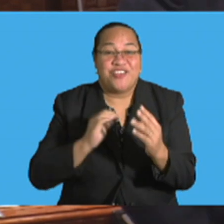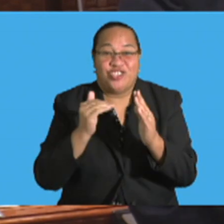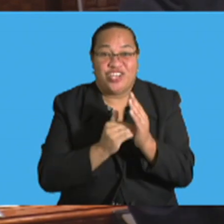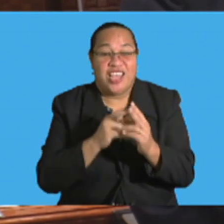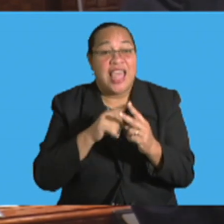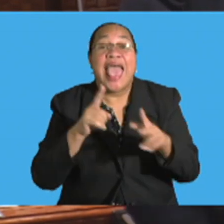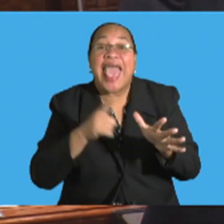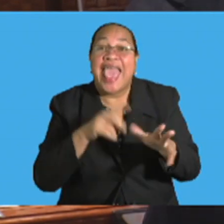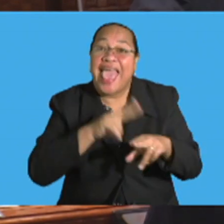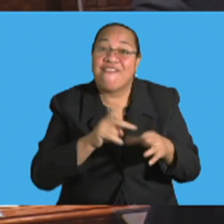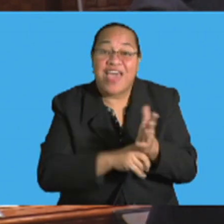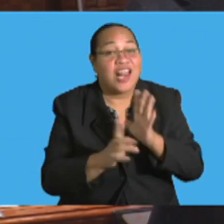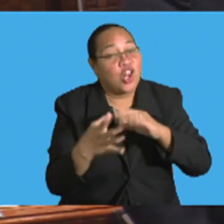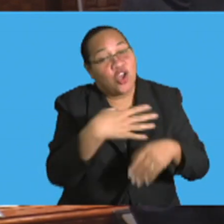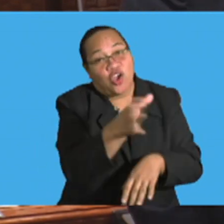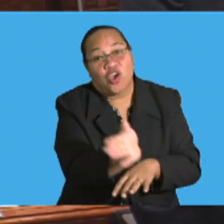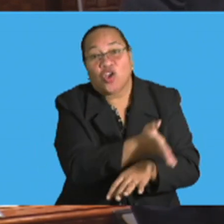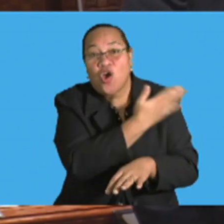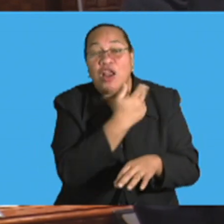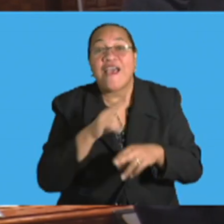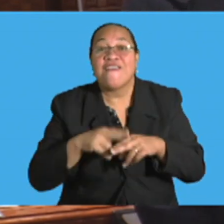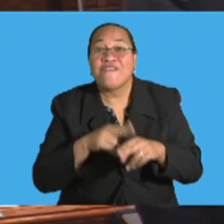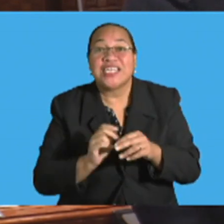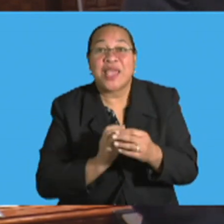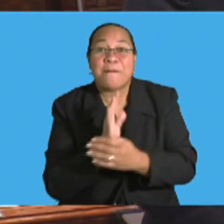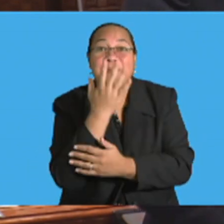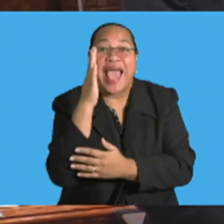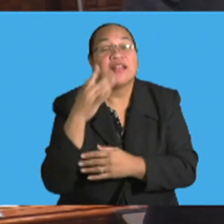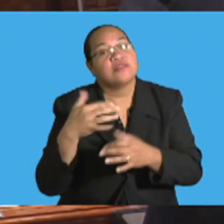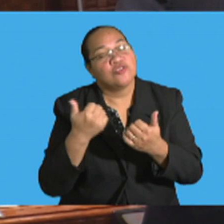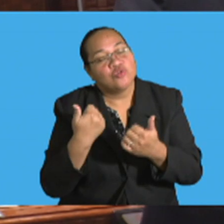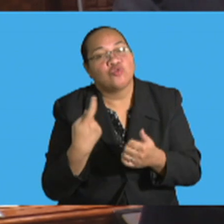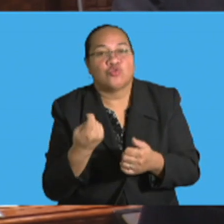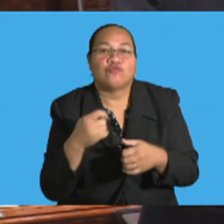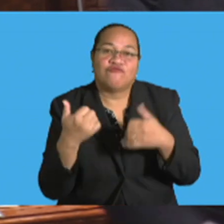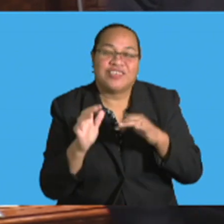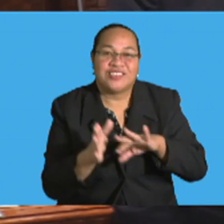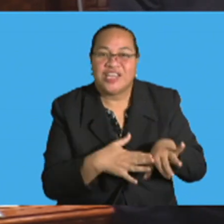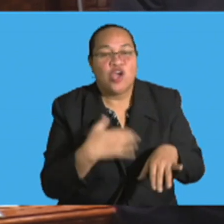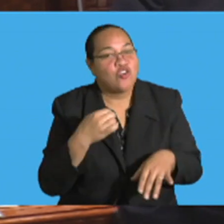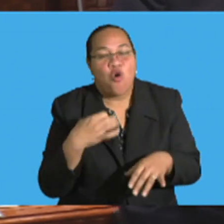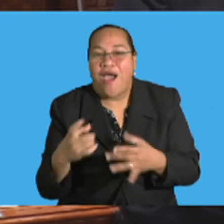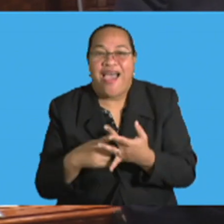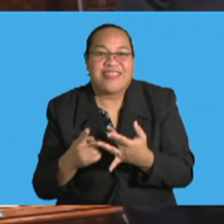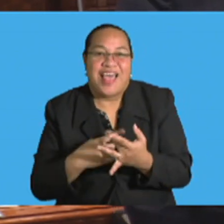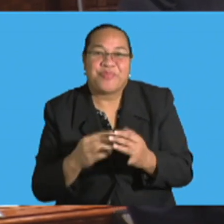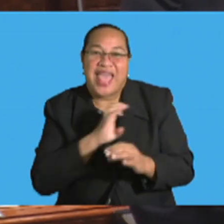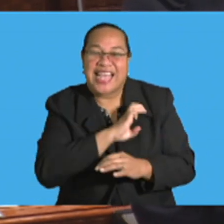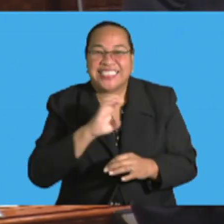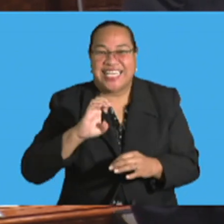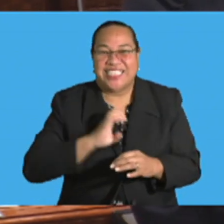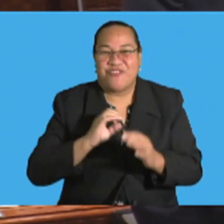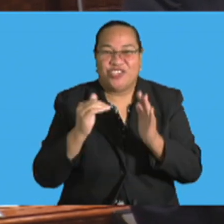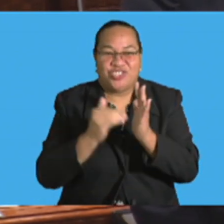it's gone. At Fiji Pine it's about to finish too. So, Mr. Speaker, sir, there's no other executive chairman positions. Please point it